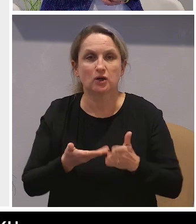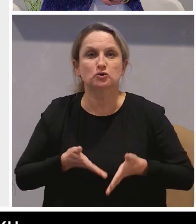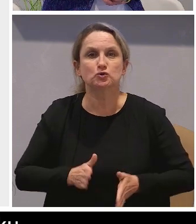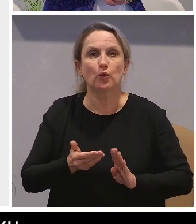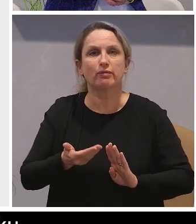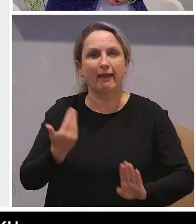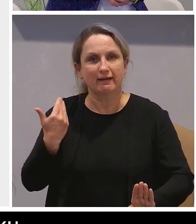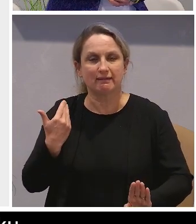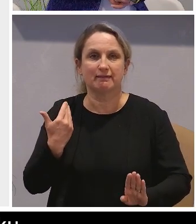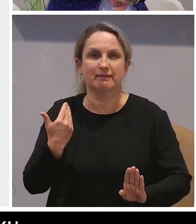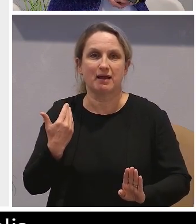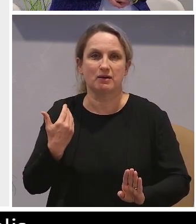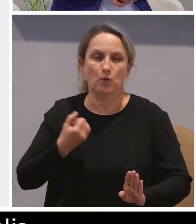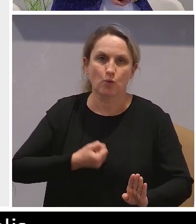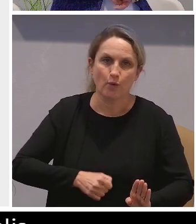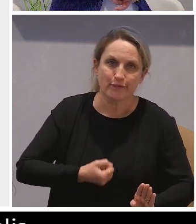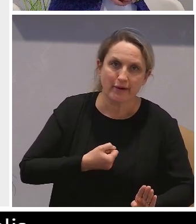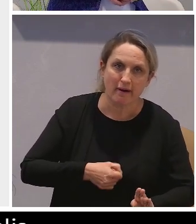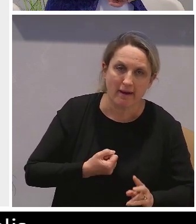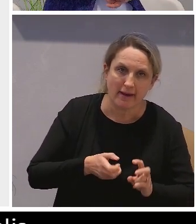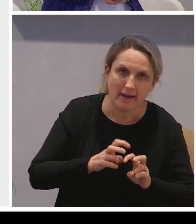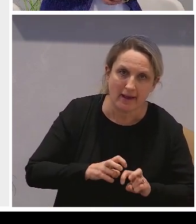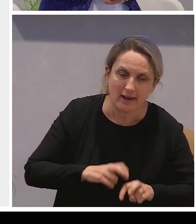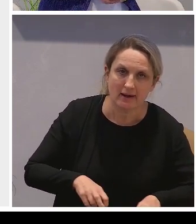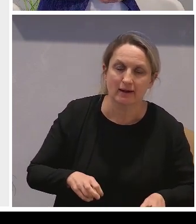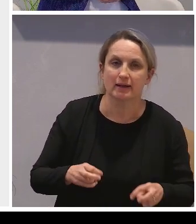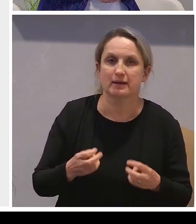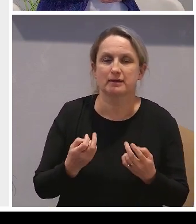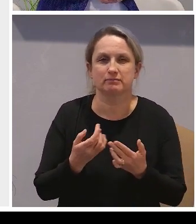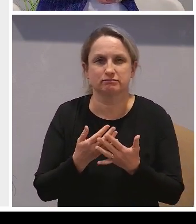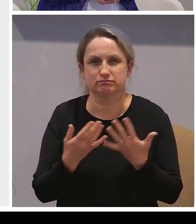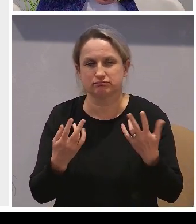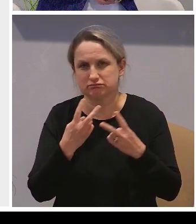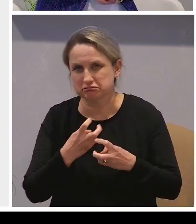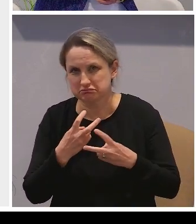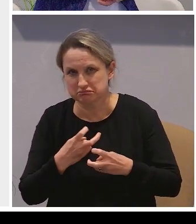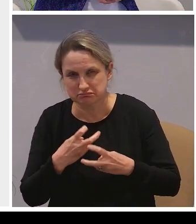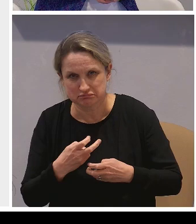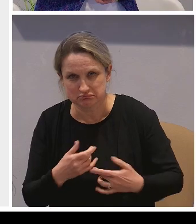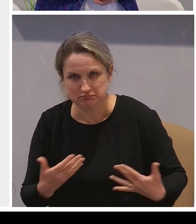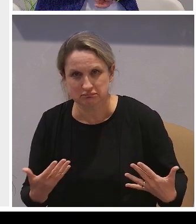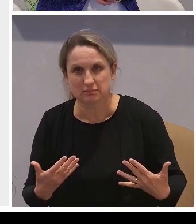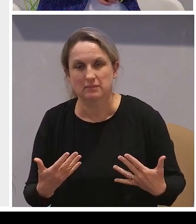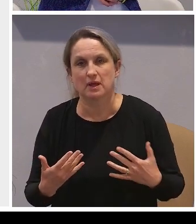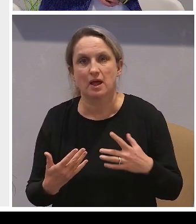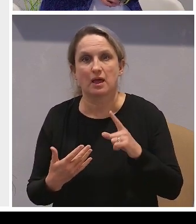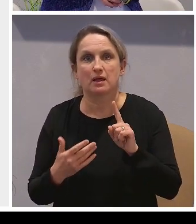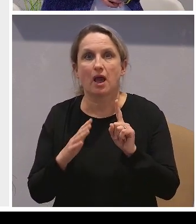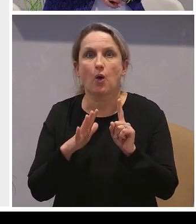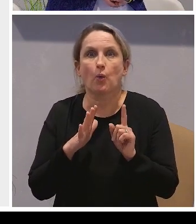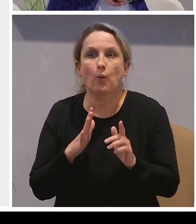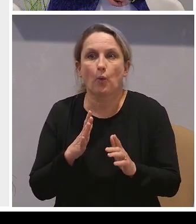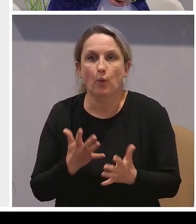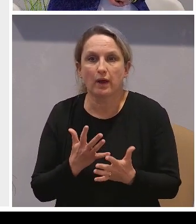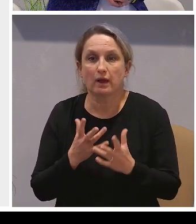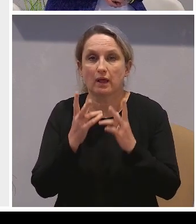Liverpool. kas So ultrahelil, 42% of the patients are nutimeetodil või discovered amniotsenteesi before kaudu the birth of the baby, ja kui either